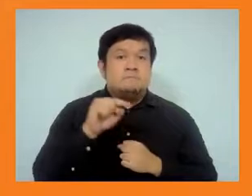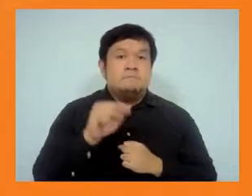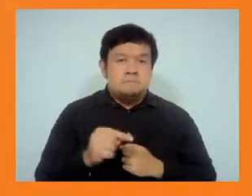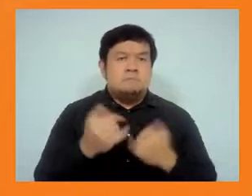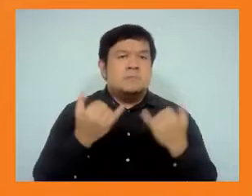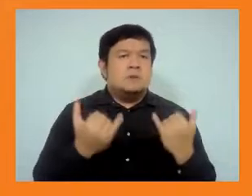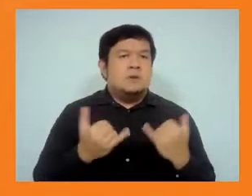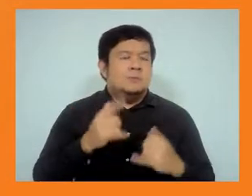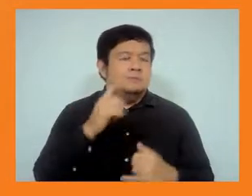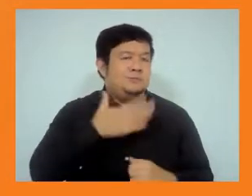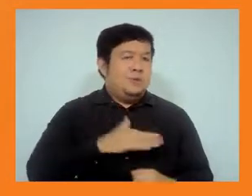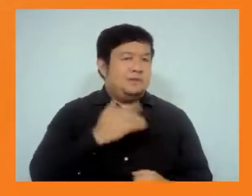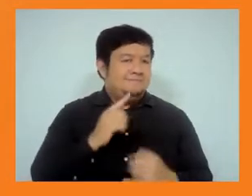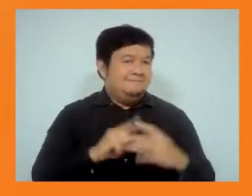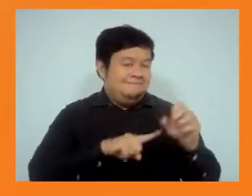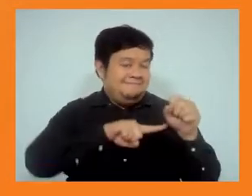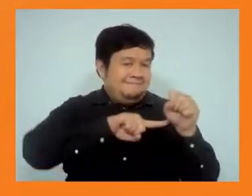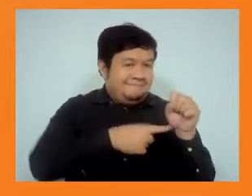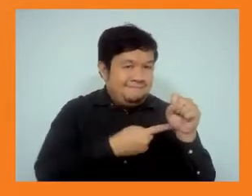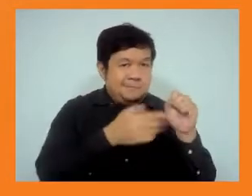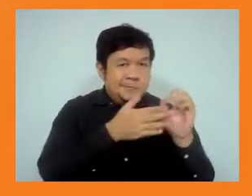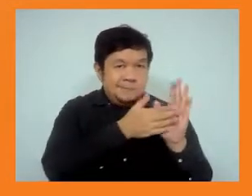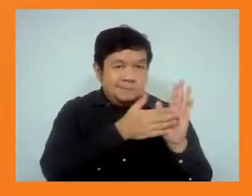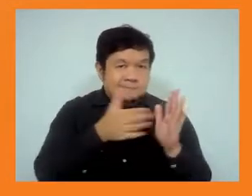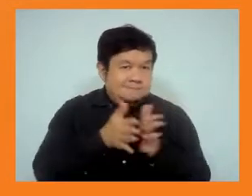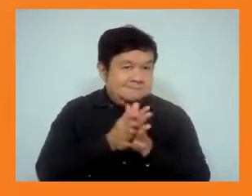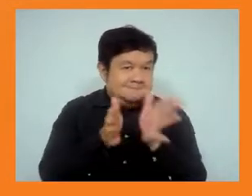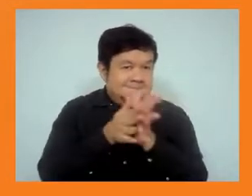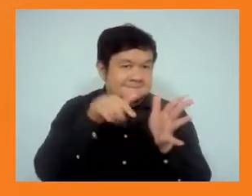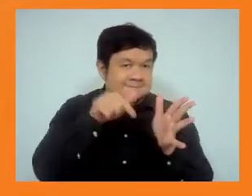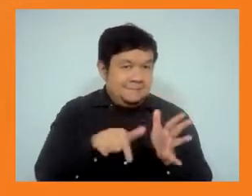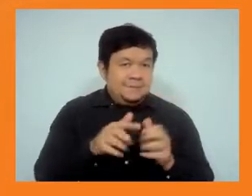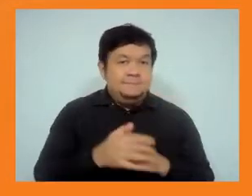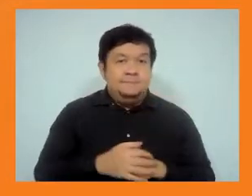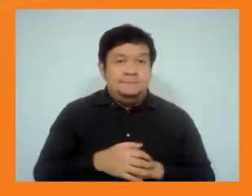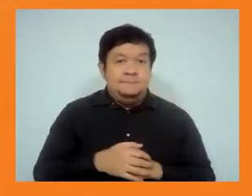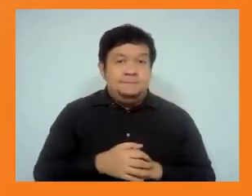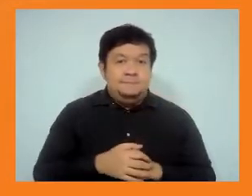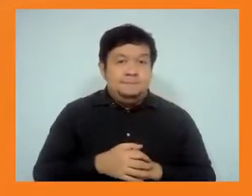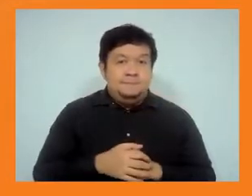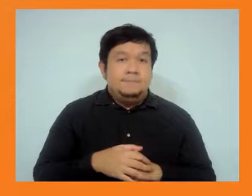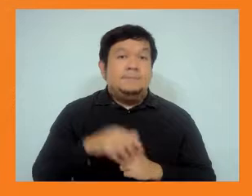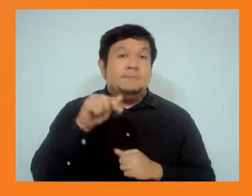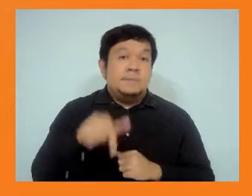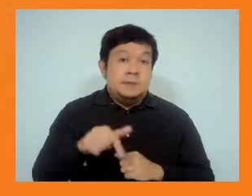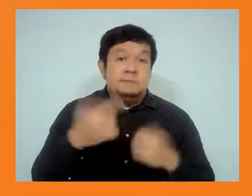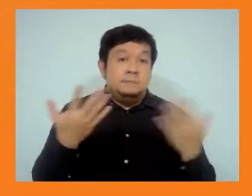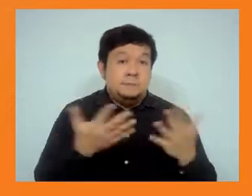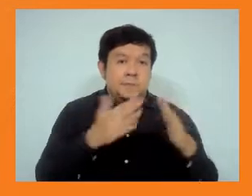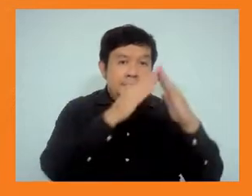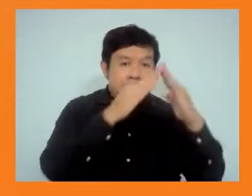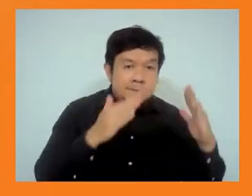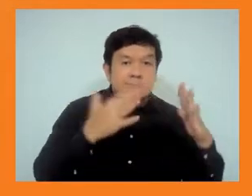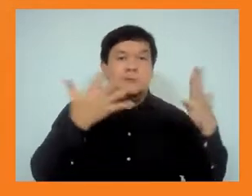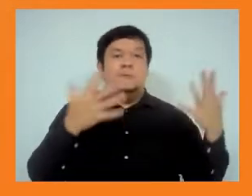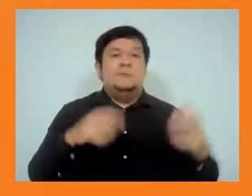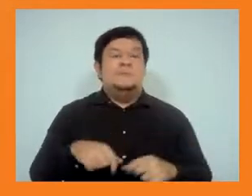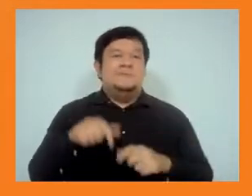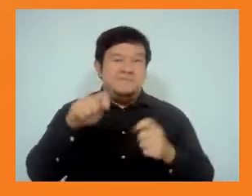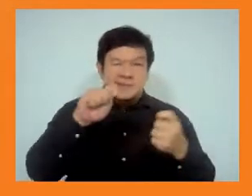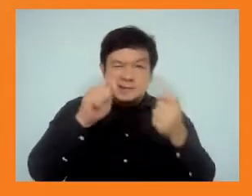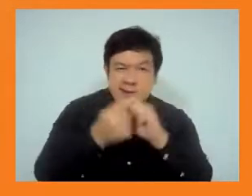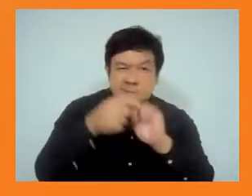scope, and we're striving towards having a policy that's grounded on international good practice, but one that